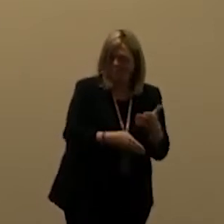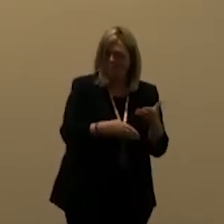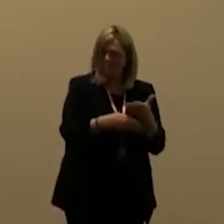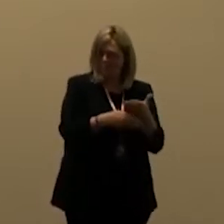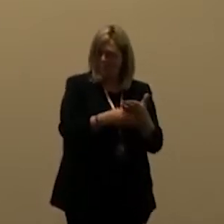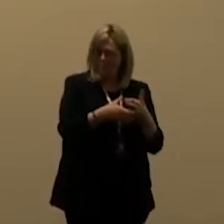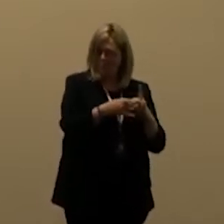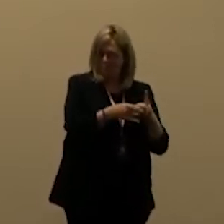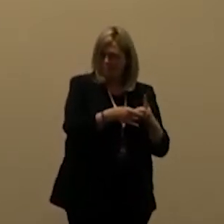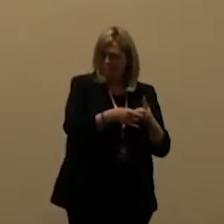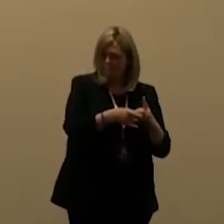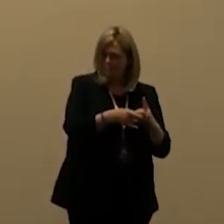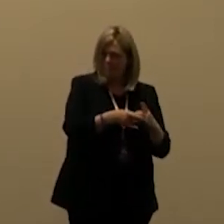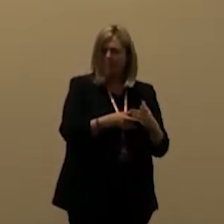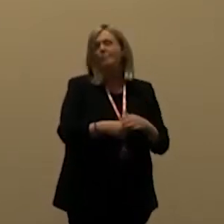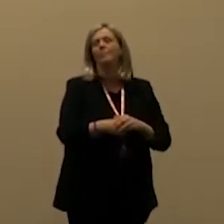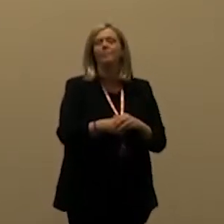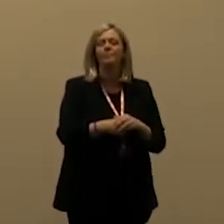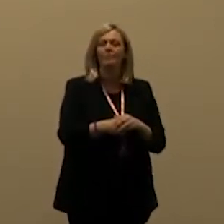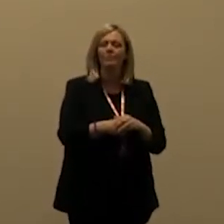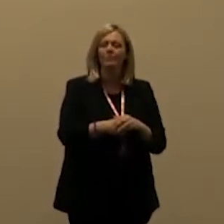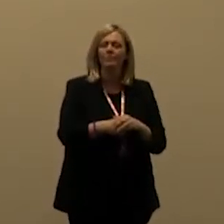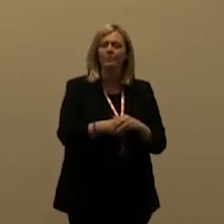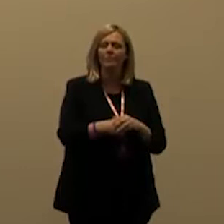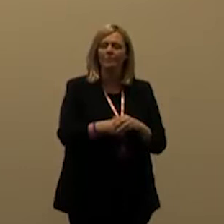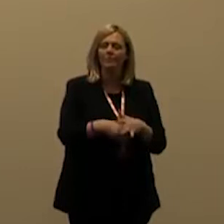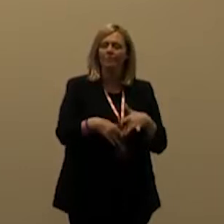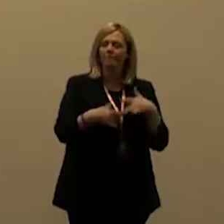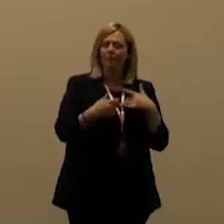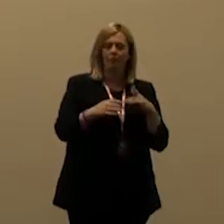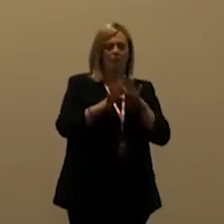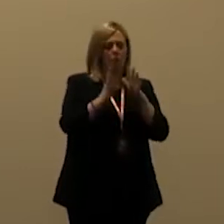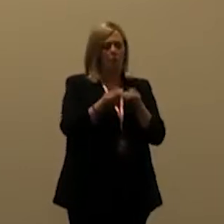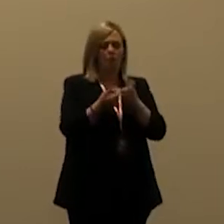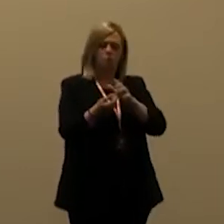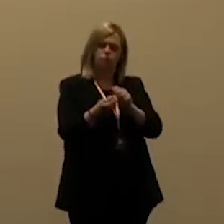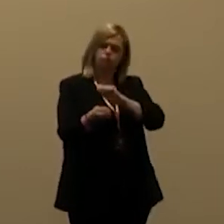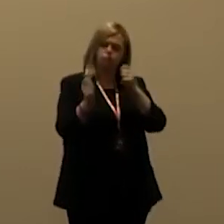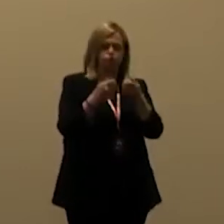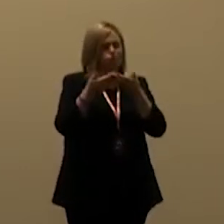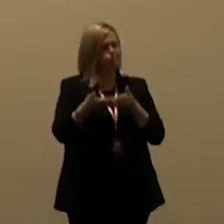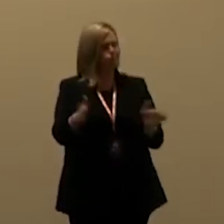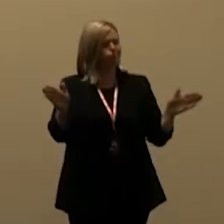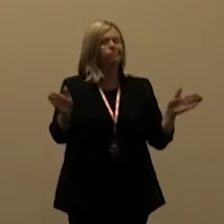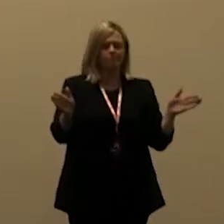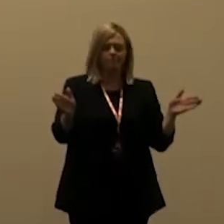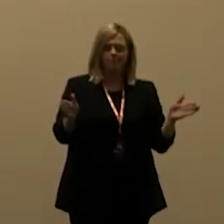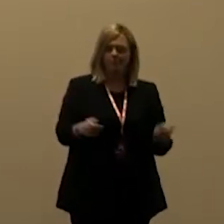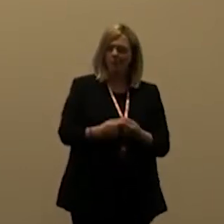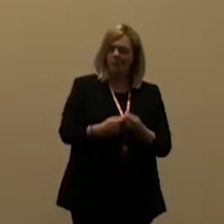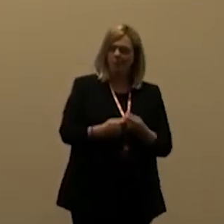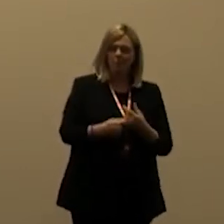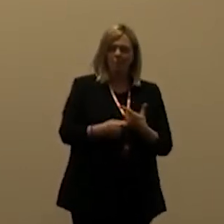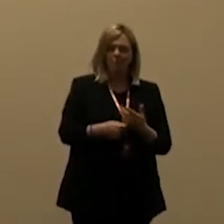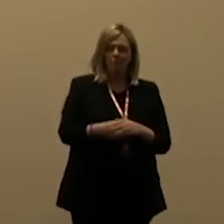loud, the whole world just woke up. I found that I could